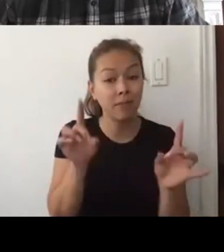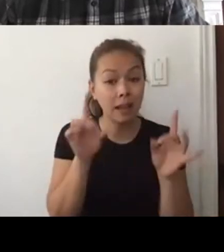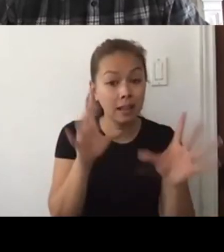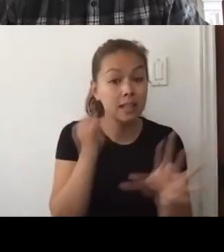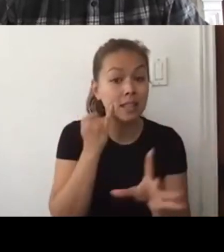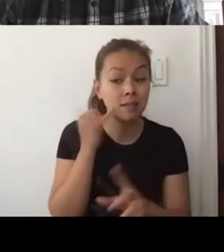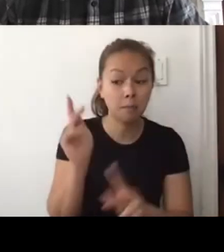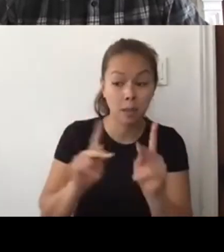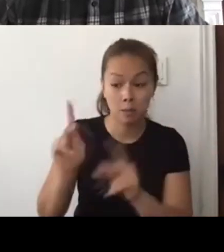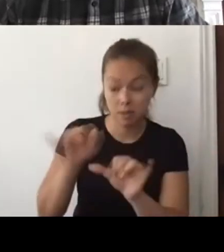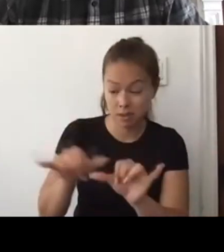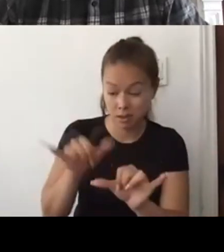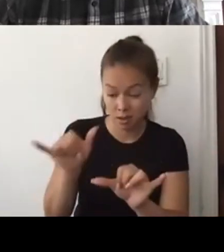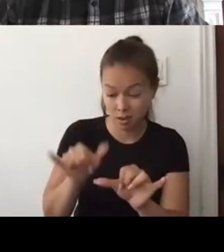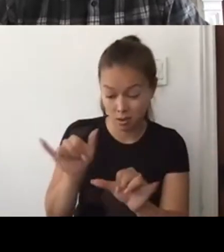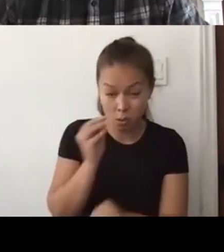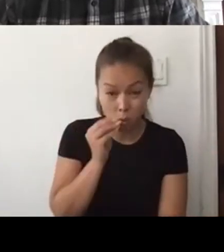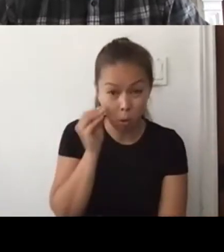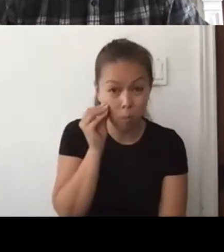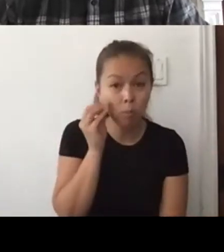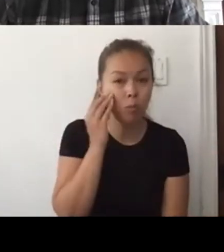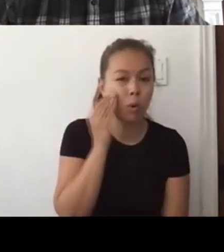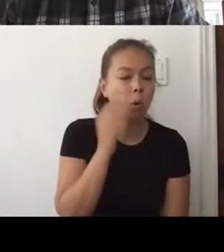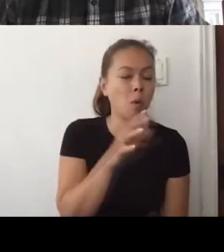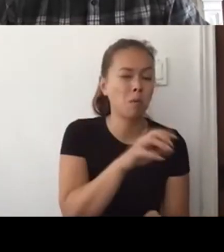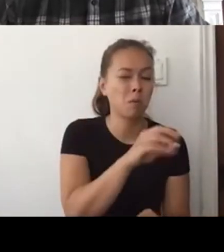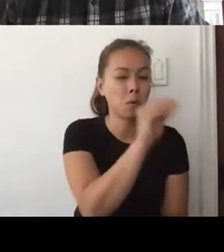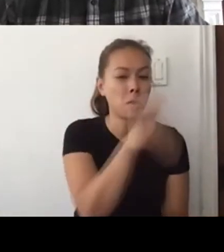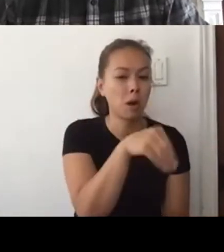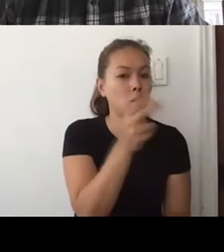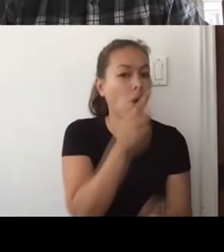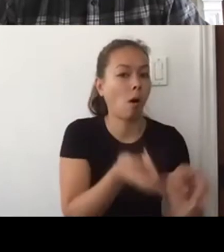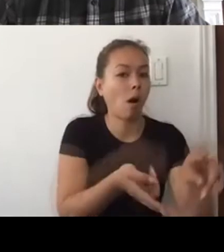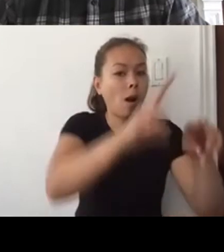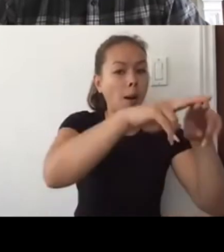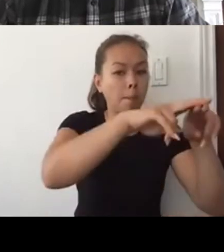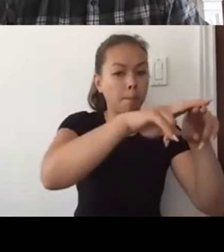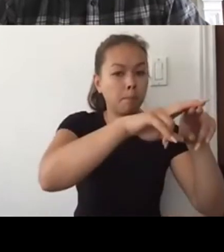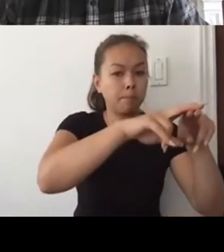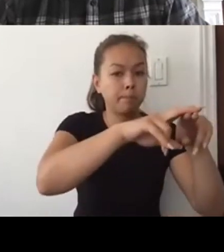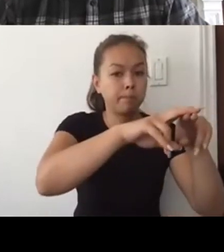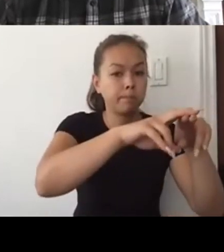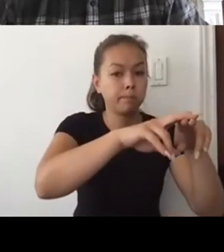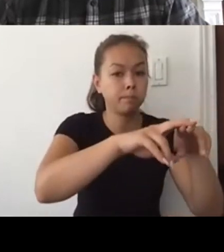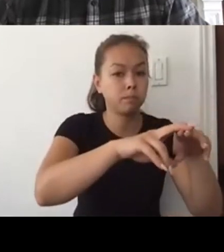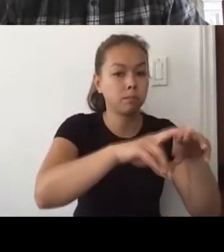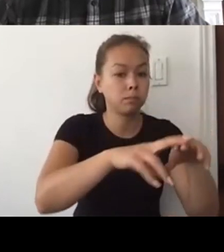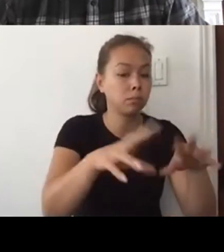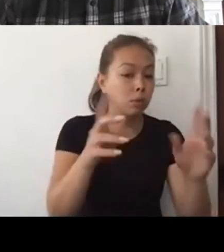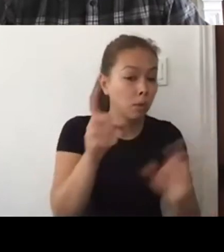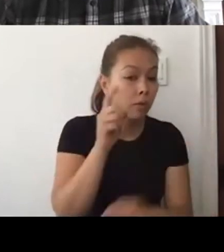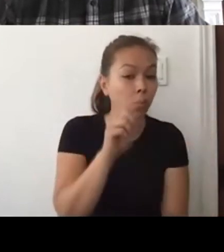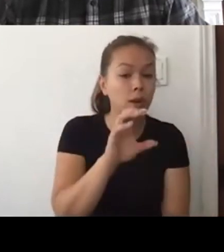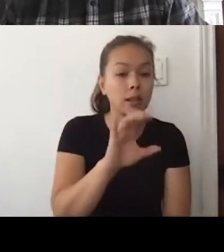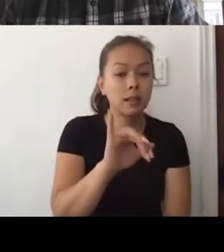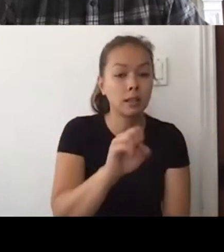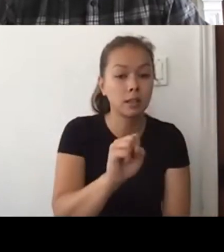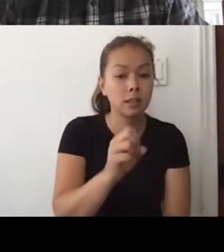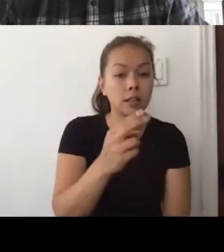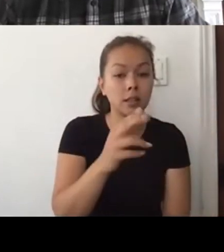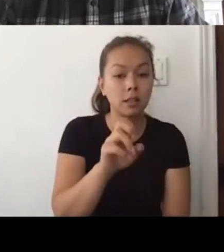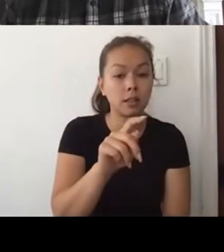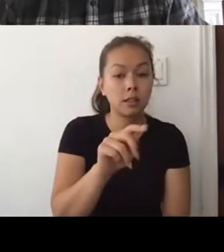more all the time. And that does not go isolated for cis hetero folks, right? We know the rates are much higher